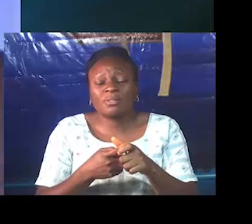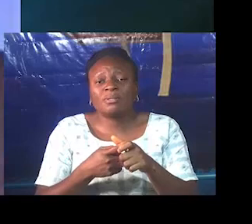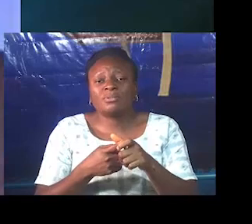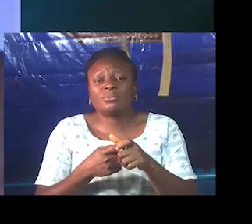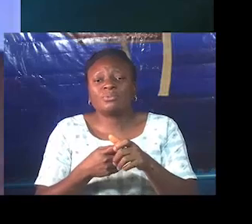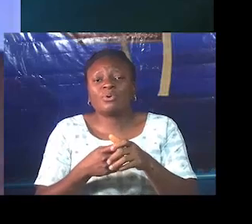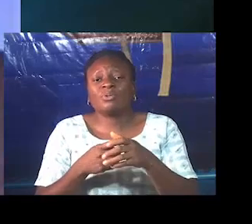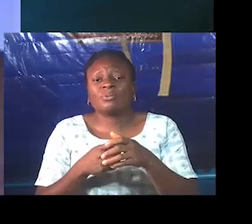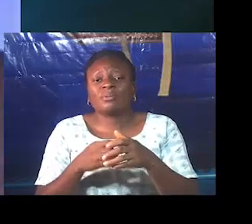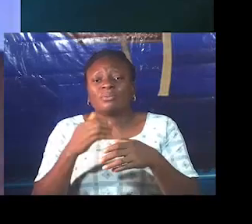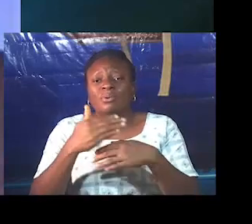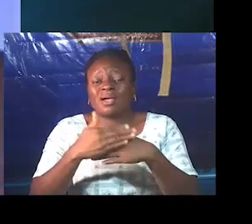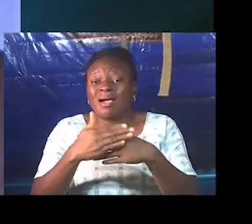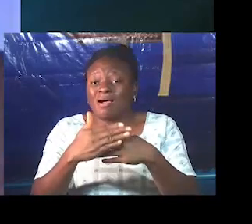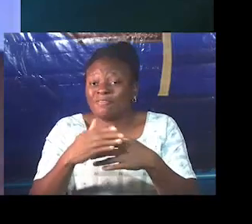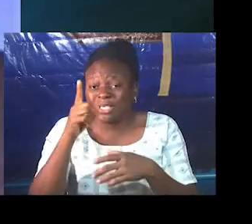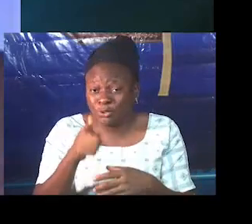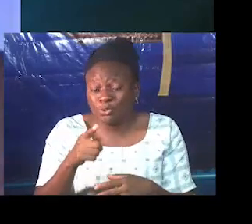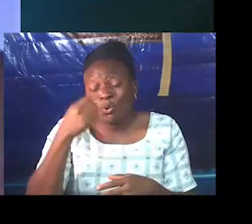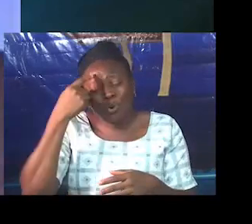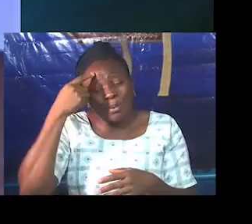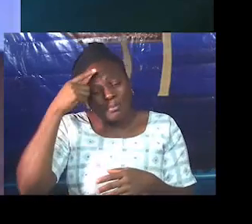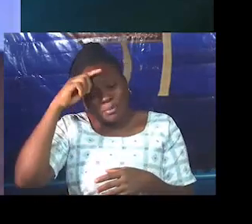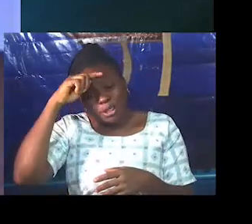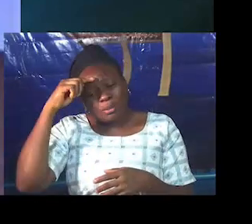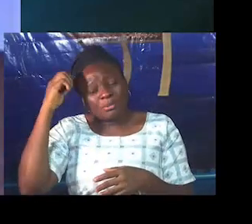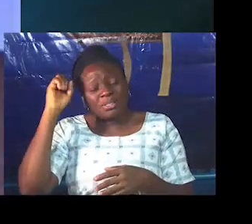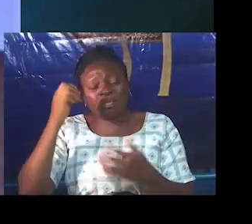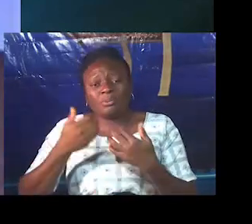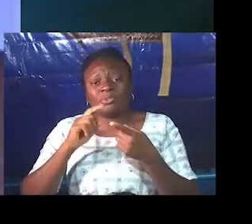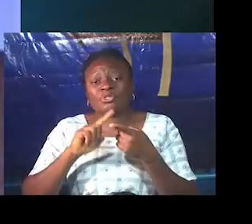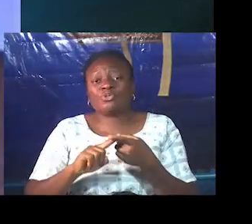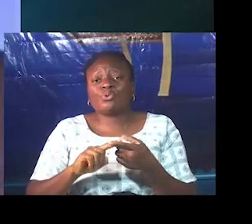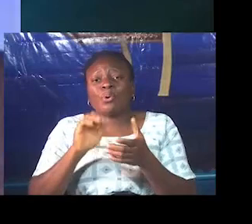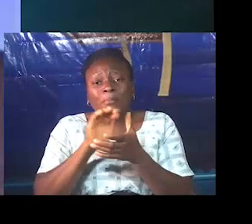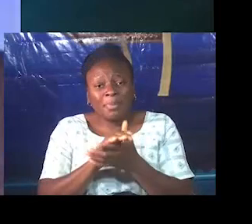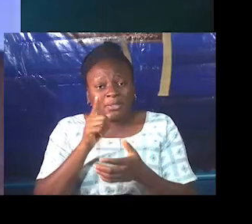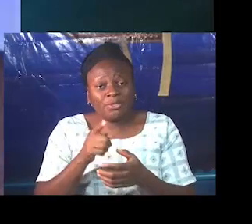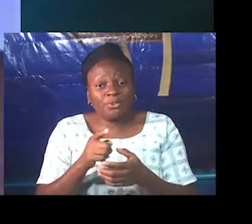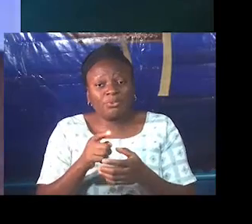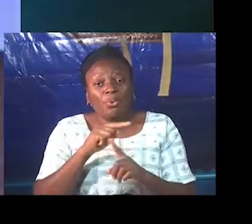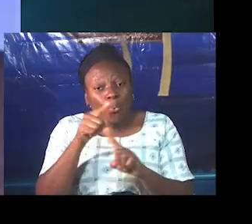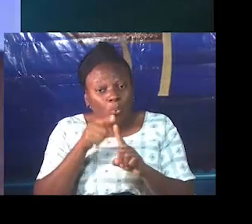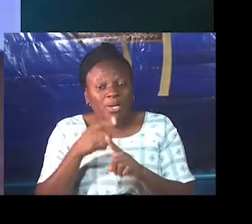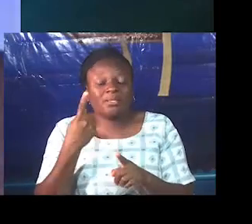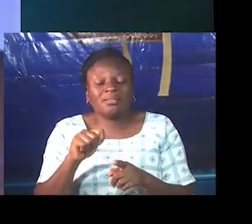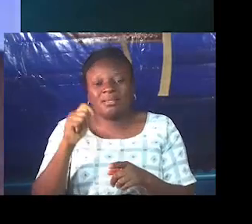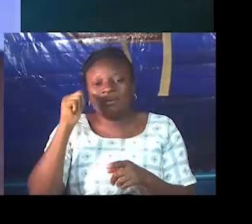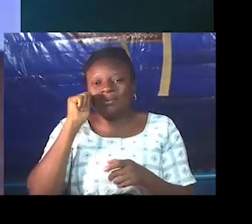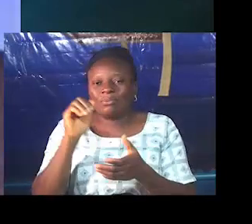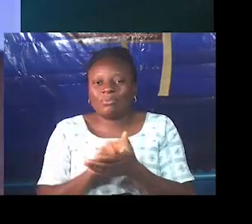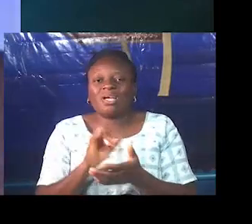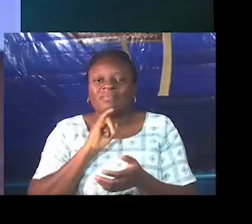every appearance of evil. Flee. That's the only answer. Don't play around it. Don't play around